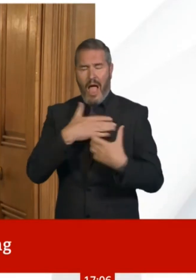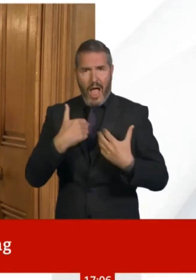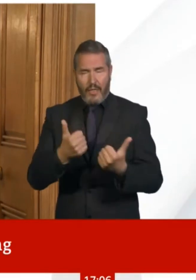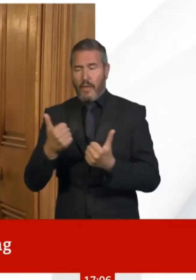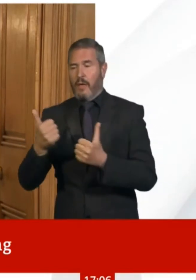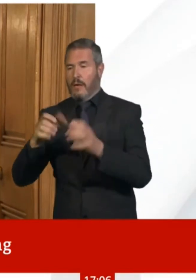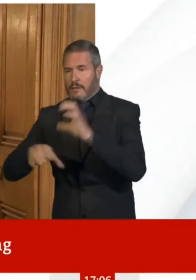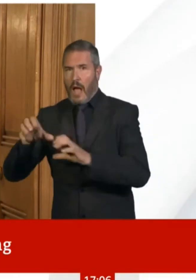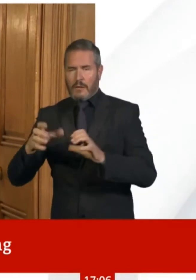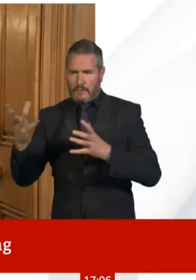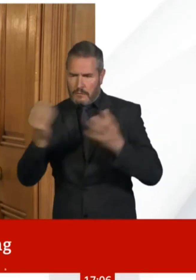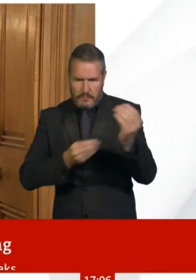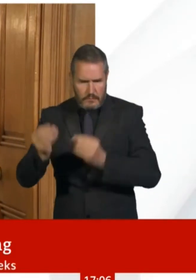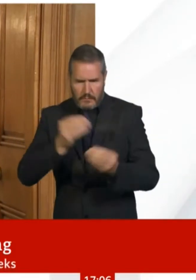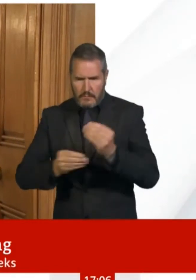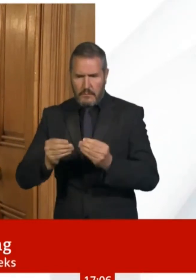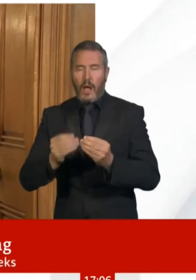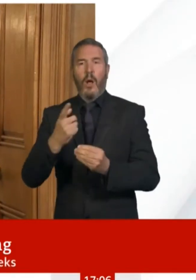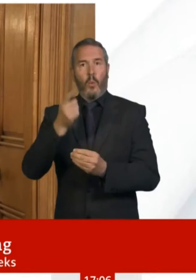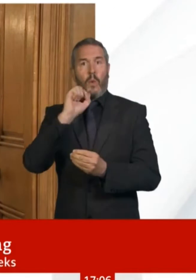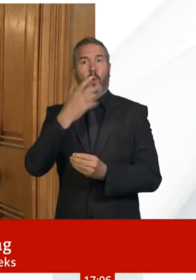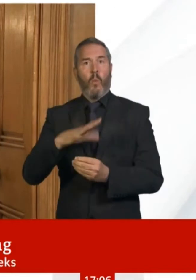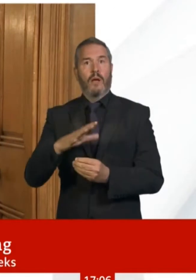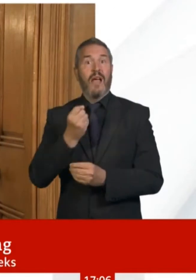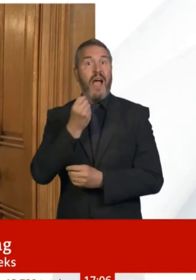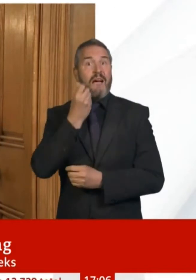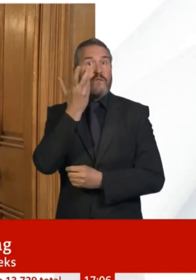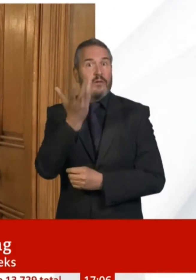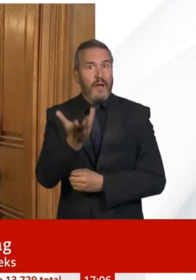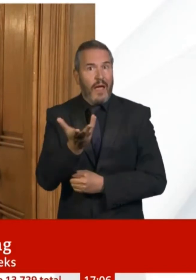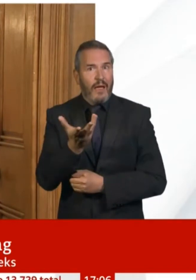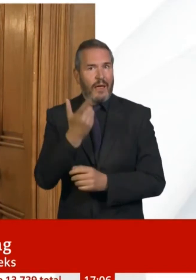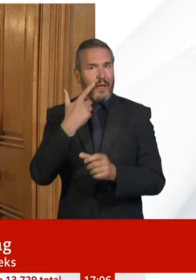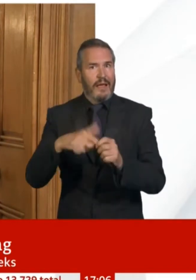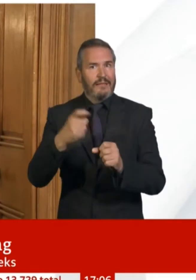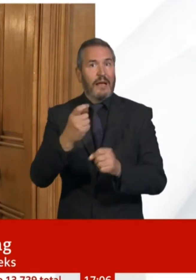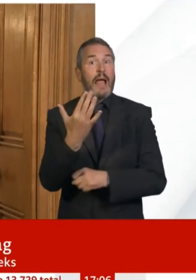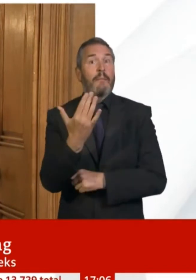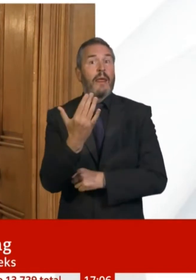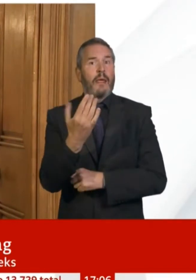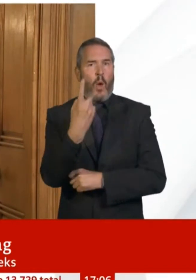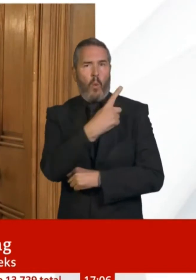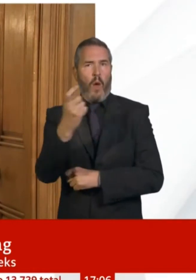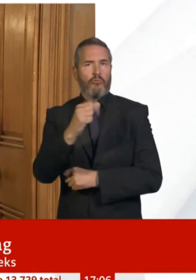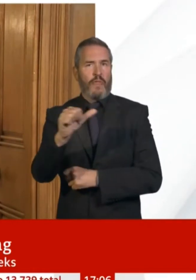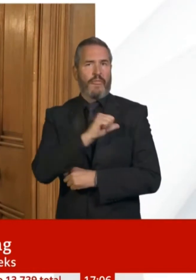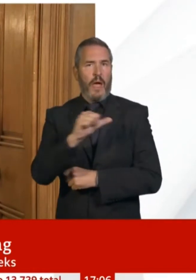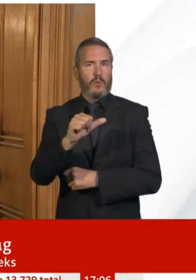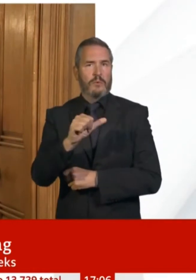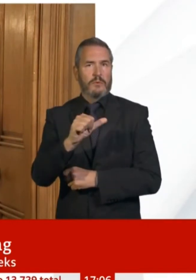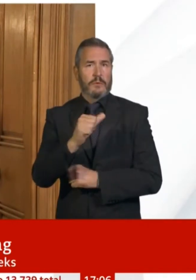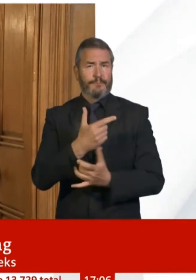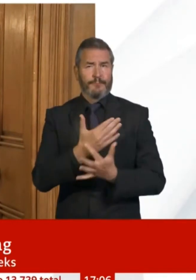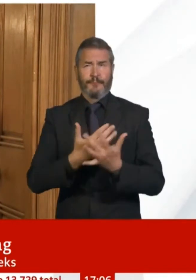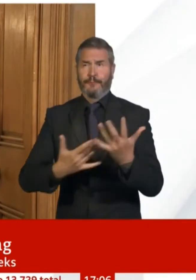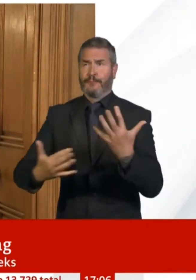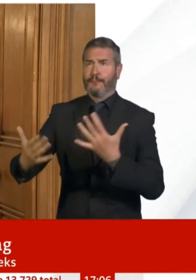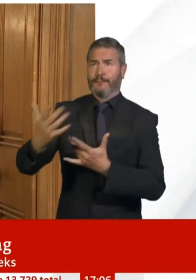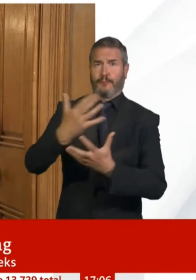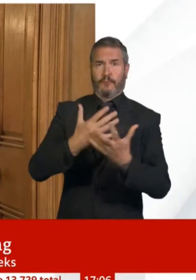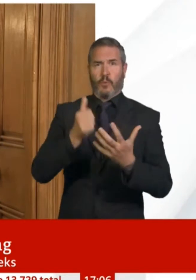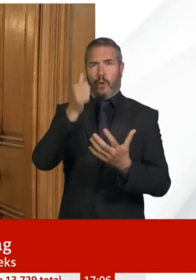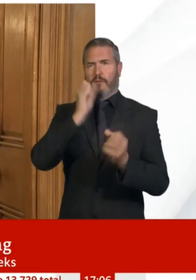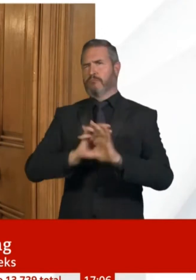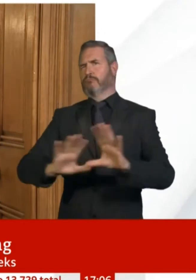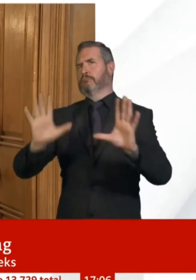able to test 100,000 people every day. That will give us a greater understanding of the scope of infection across the